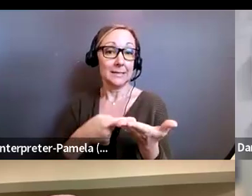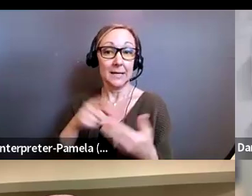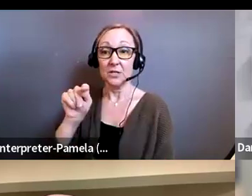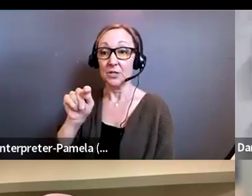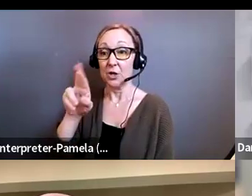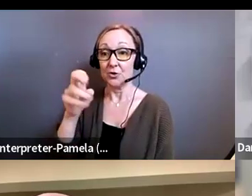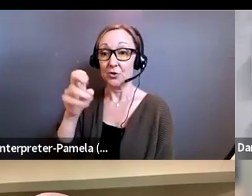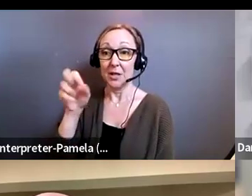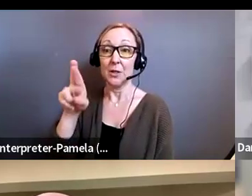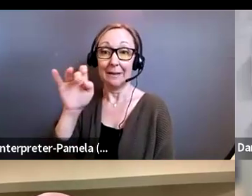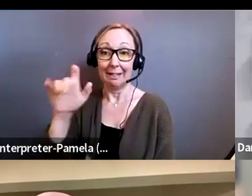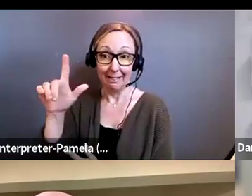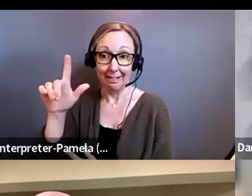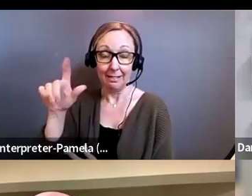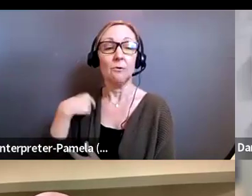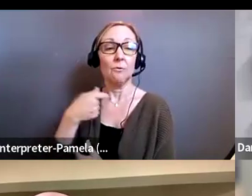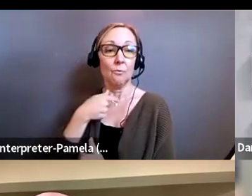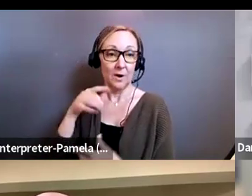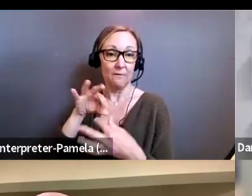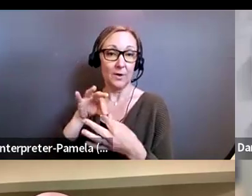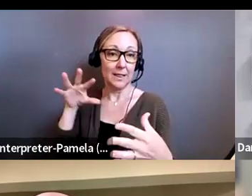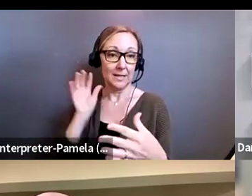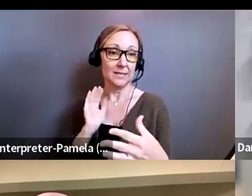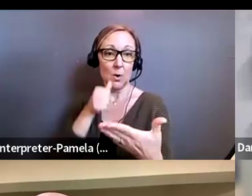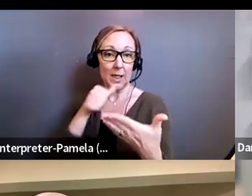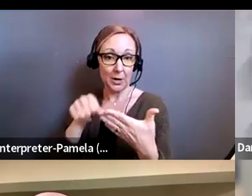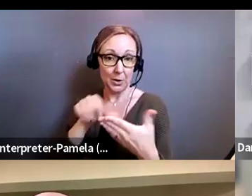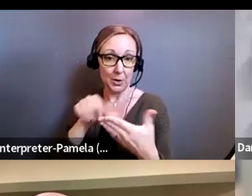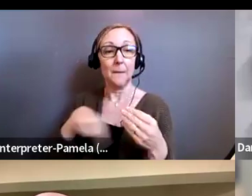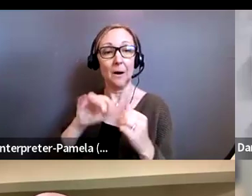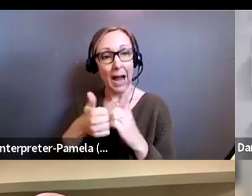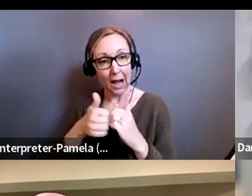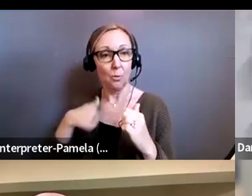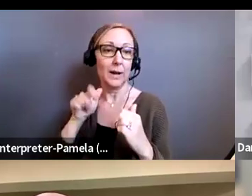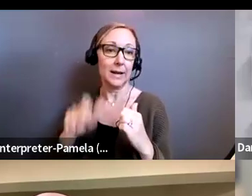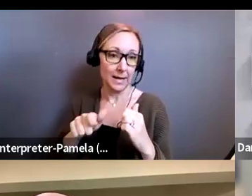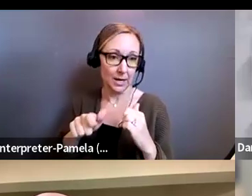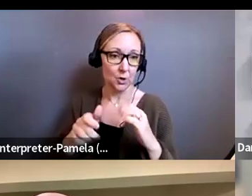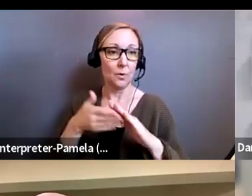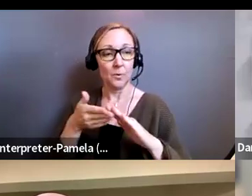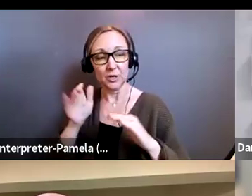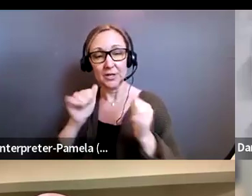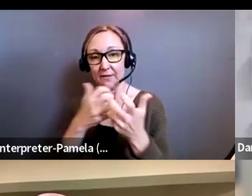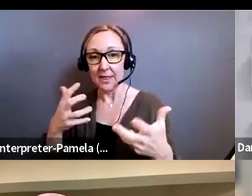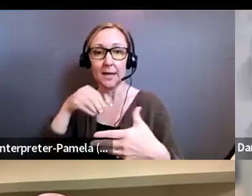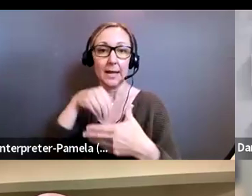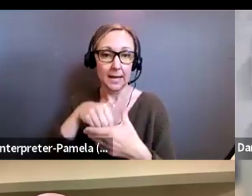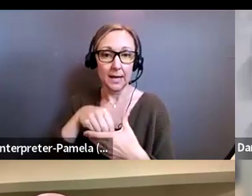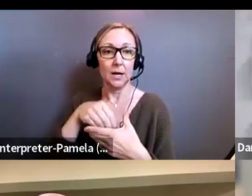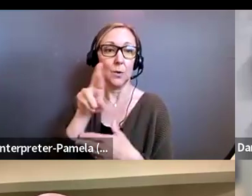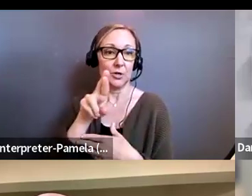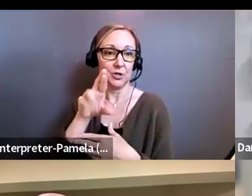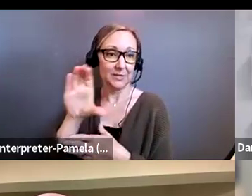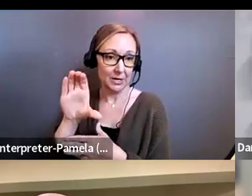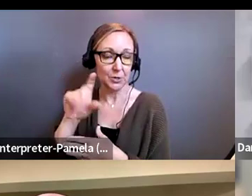The department has released the trailer bill letter that goes over what we need to operationalize at the regional center. And so we are going to go over the